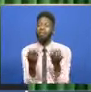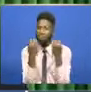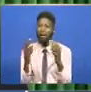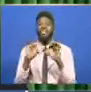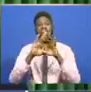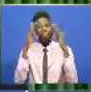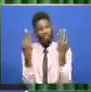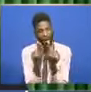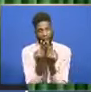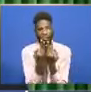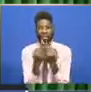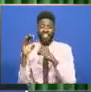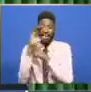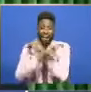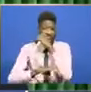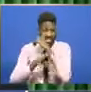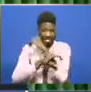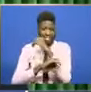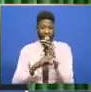households in our country